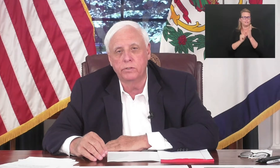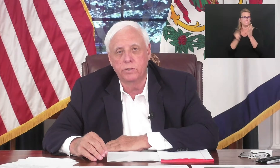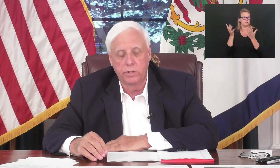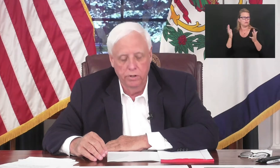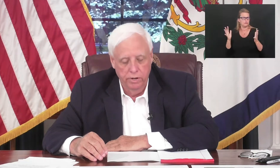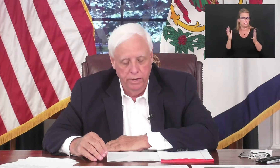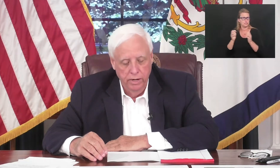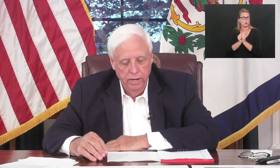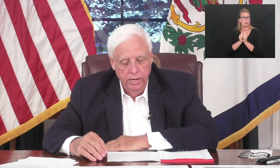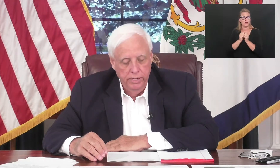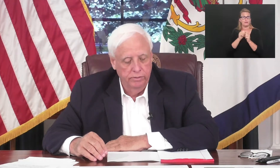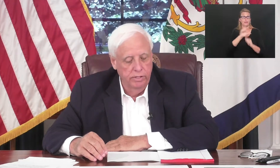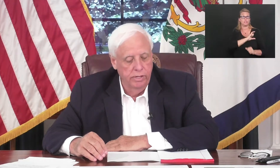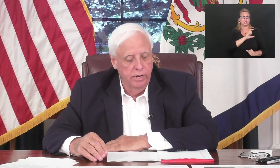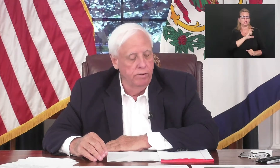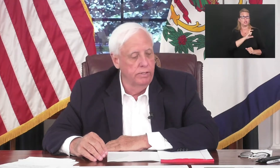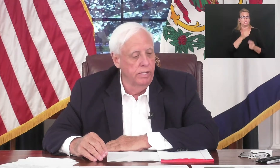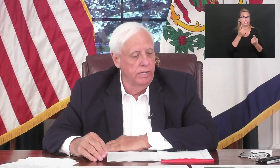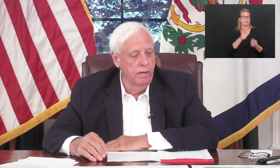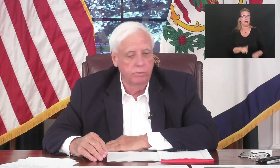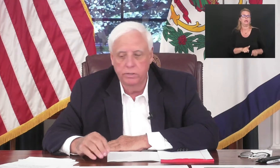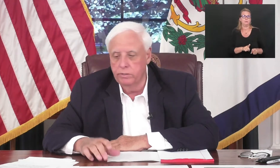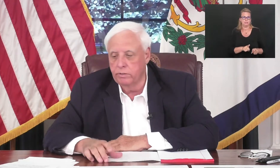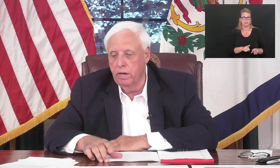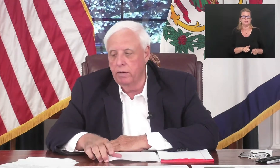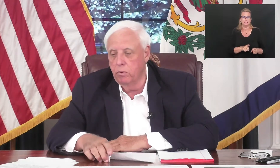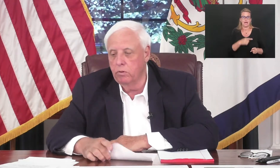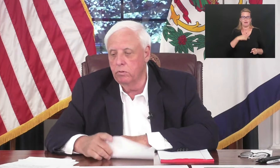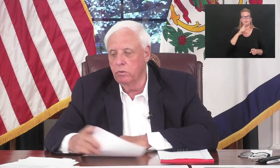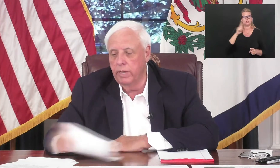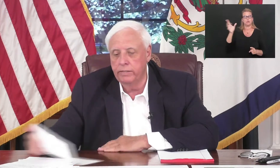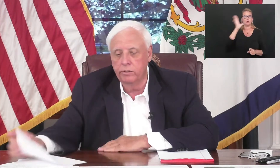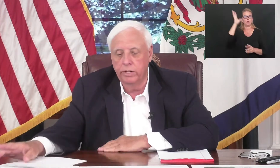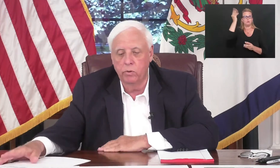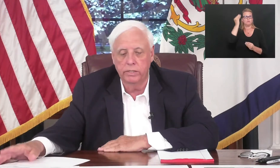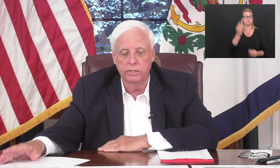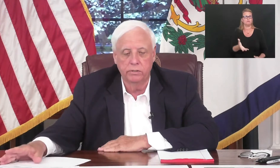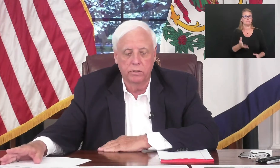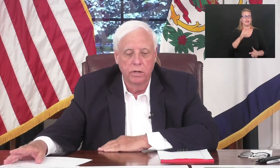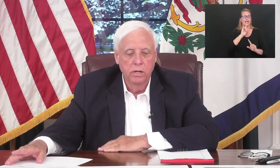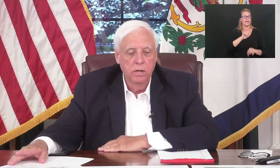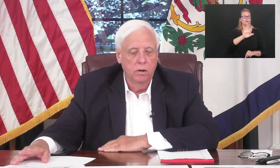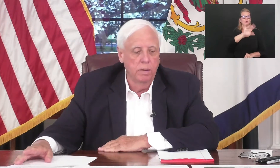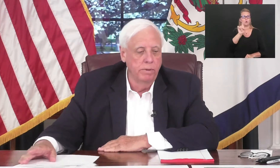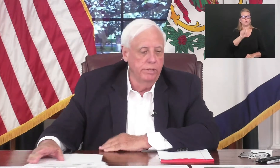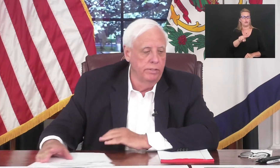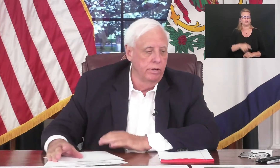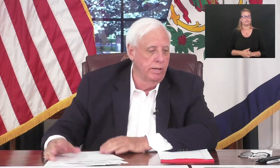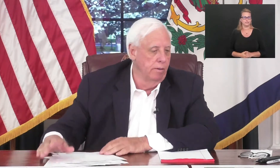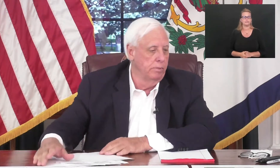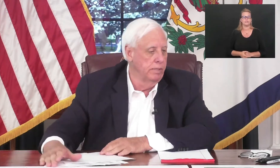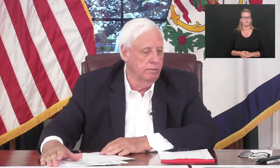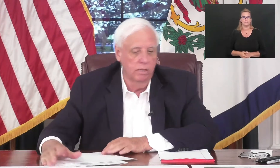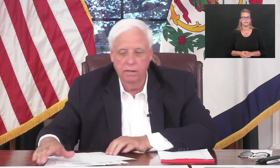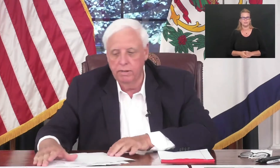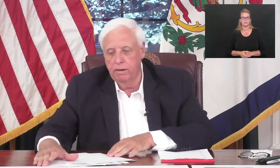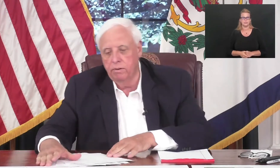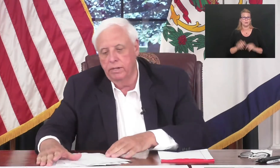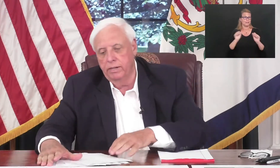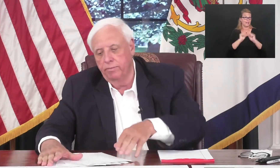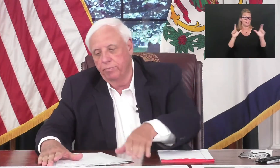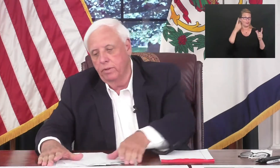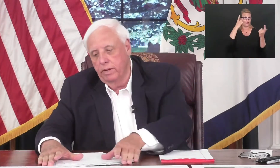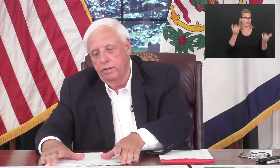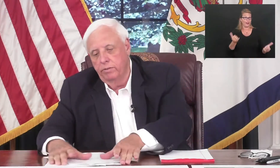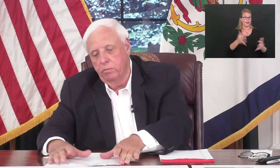potential security incident and everything, and I'm sure that Scott will answer any questions or update you on that. But that's all I've got right